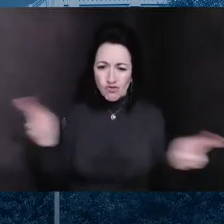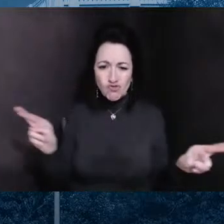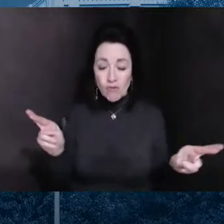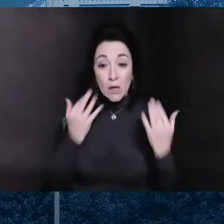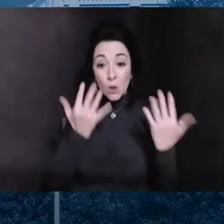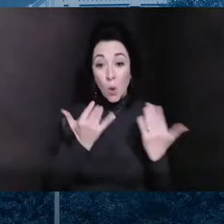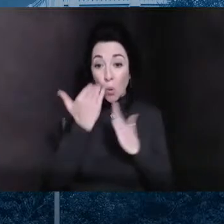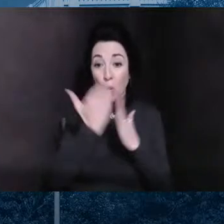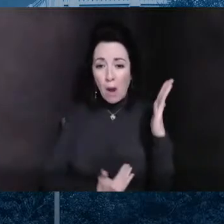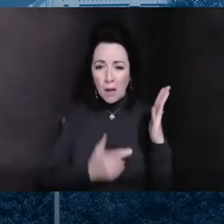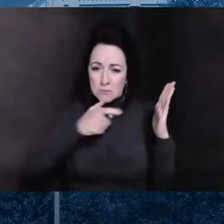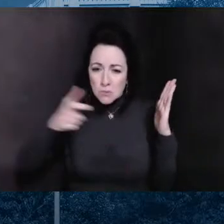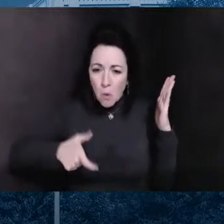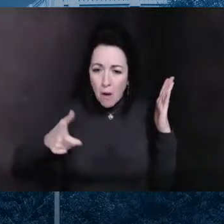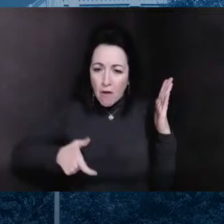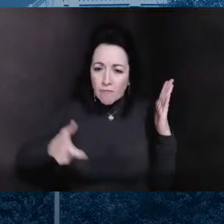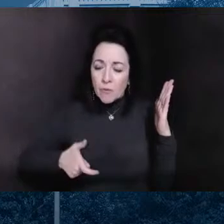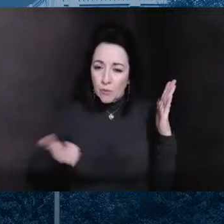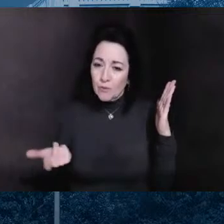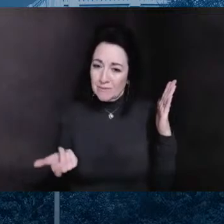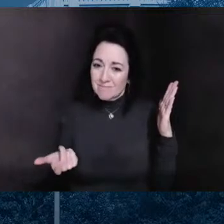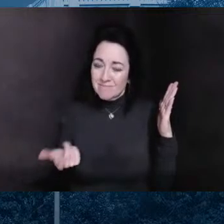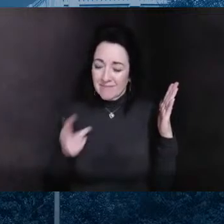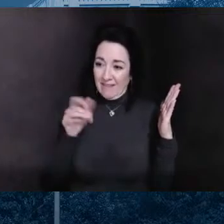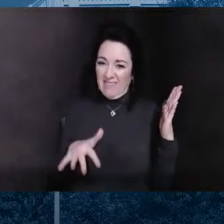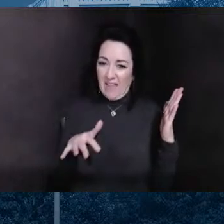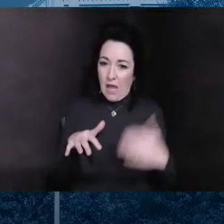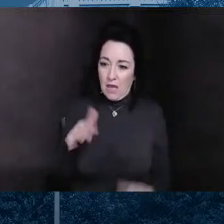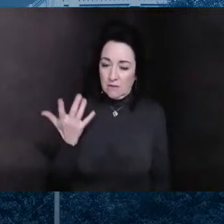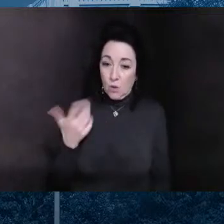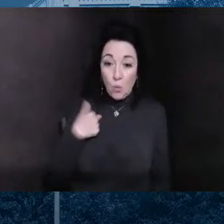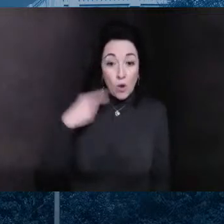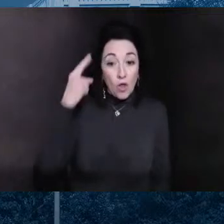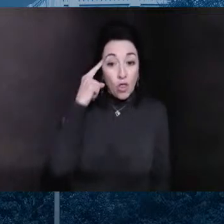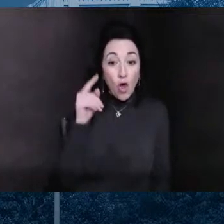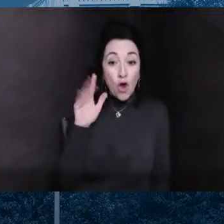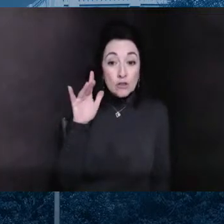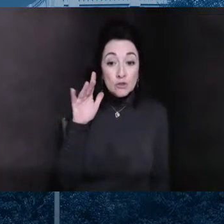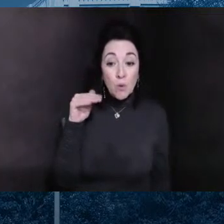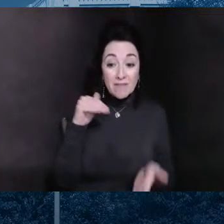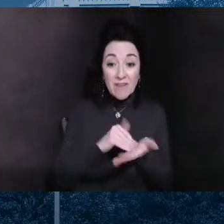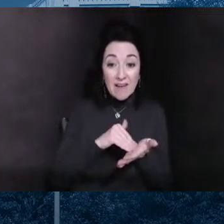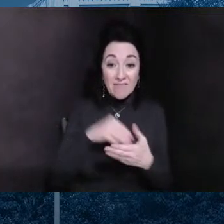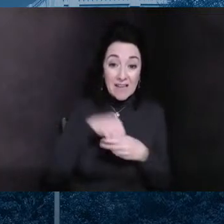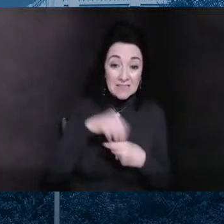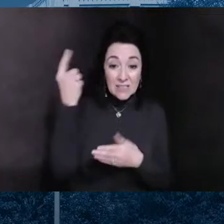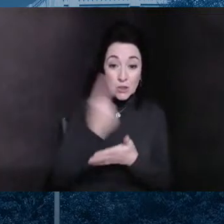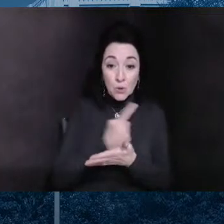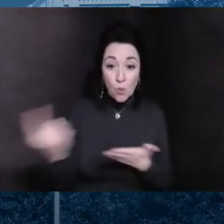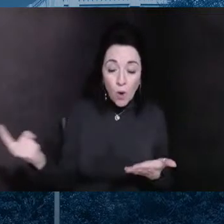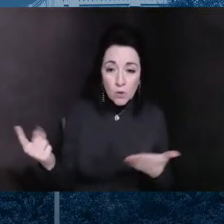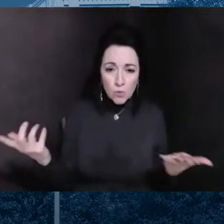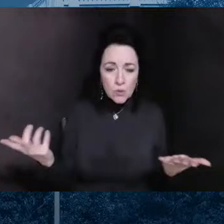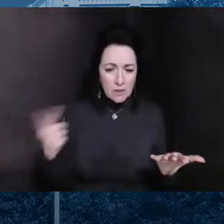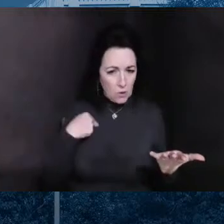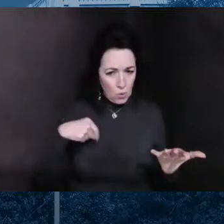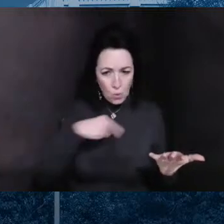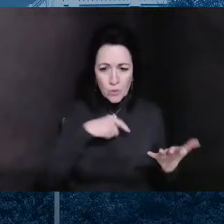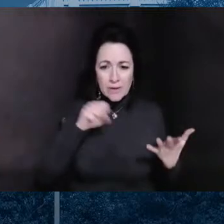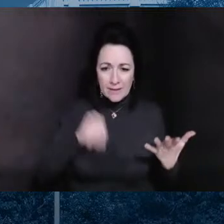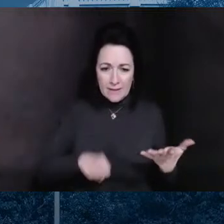to 25,000 a week, we got 100,000 a week. We could distribute it in a week through